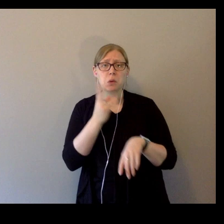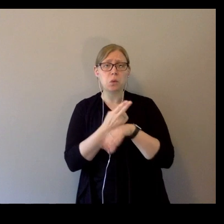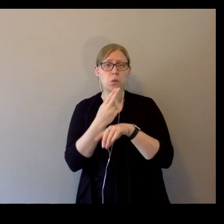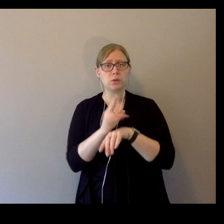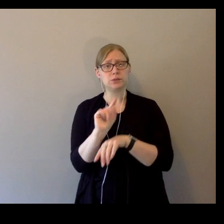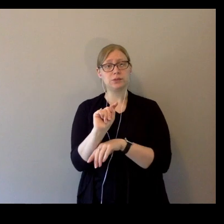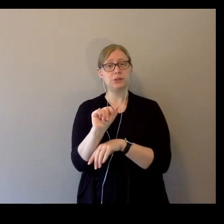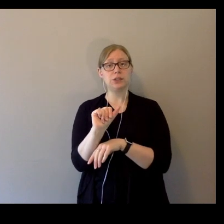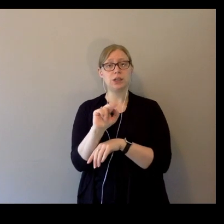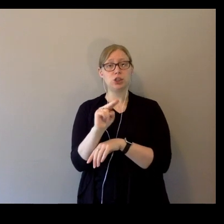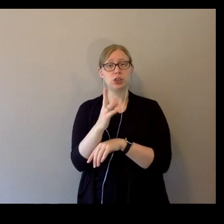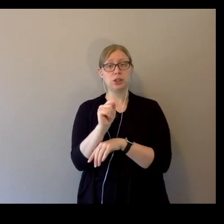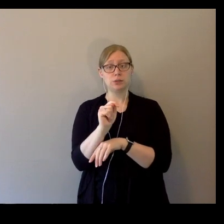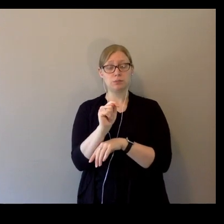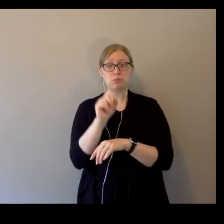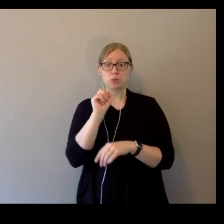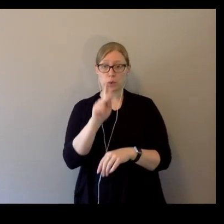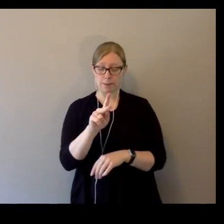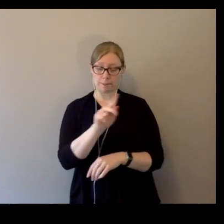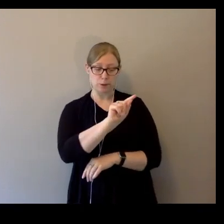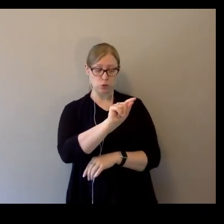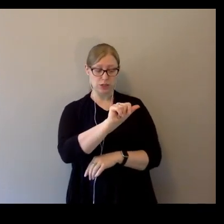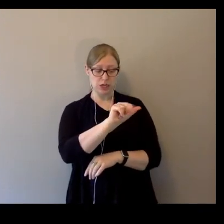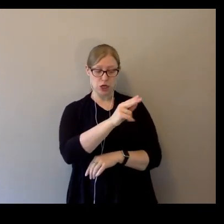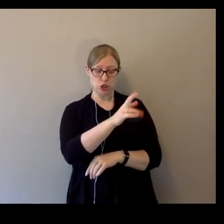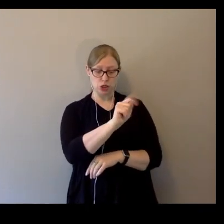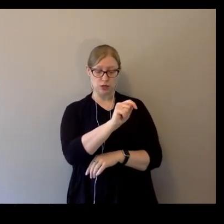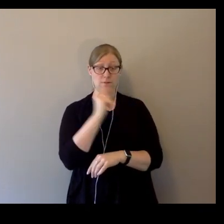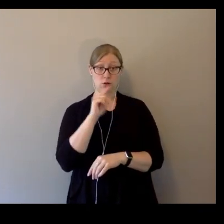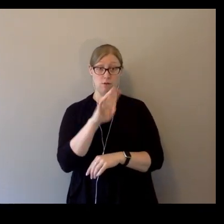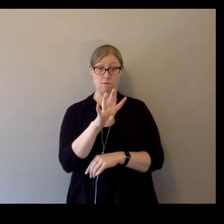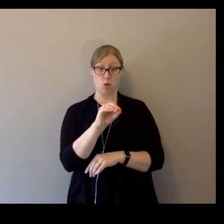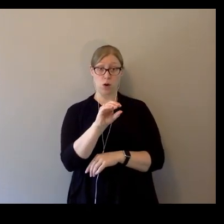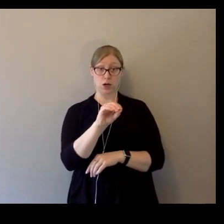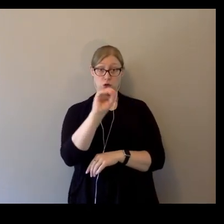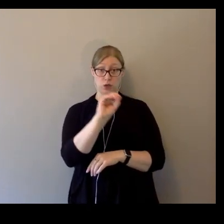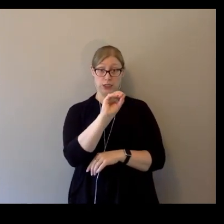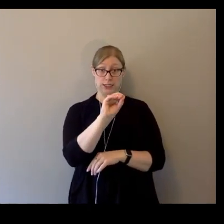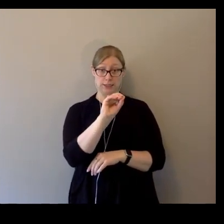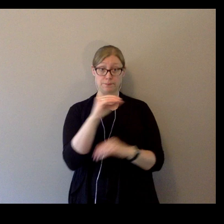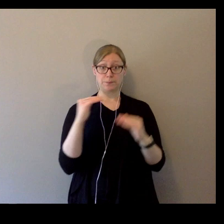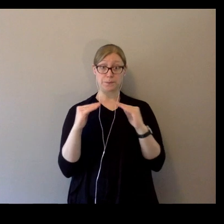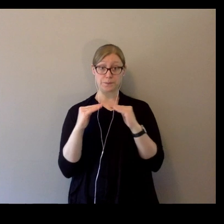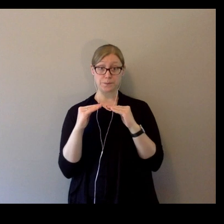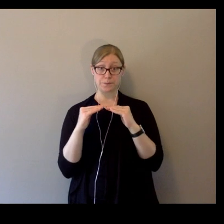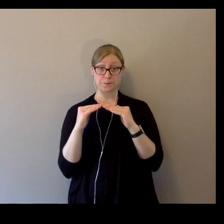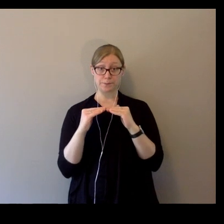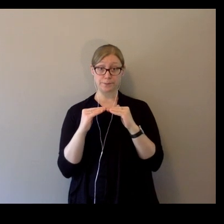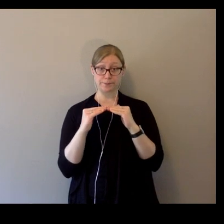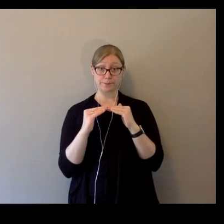the tangent of 40 degrees equals the